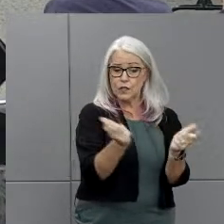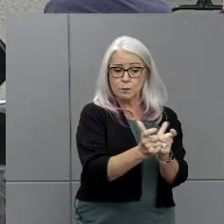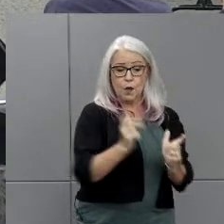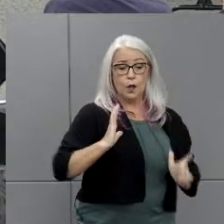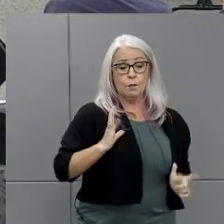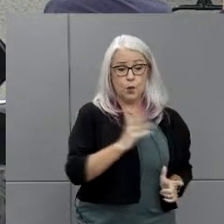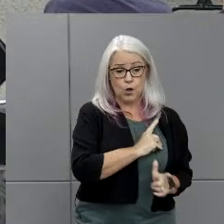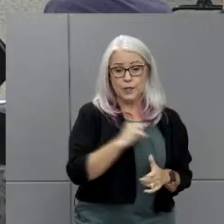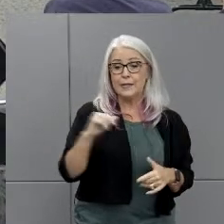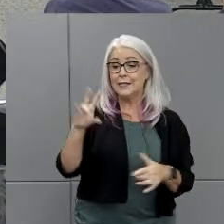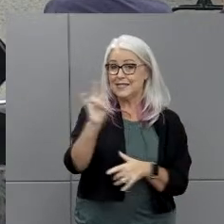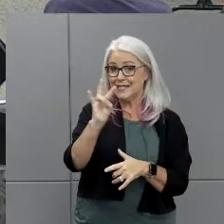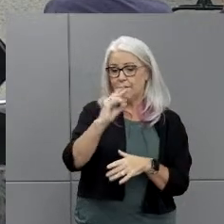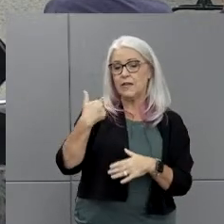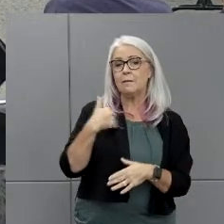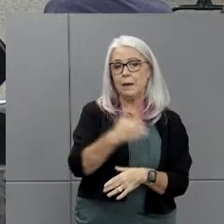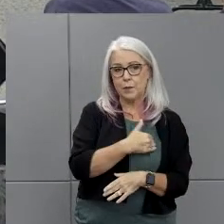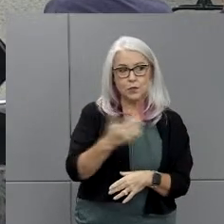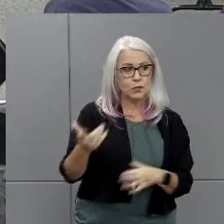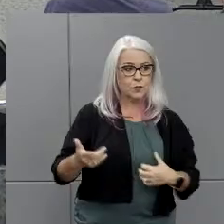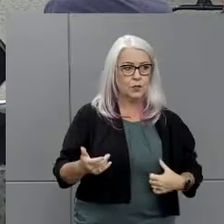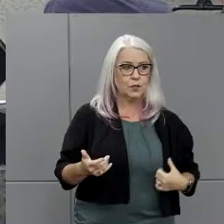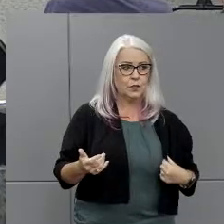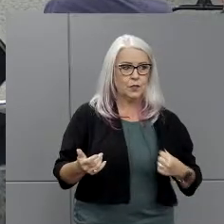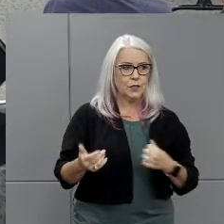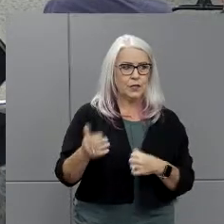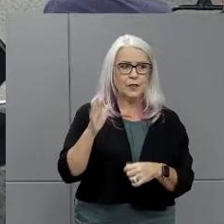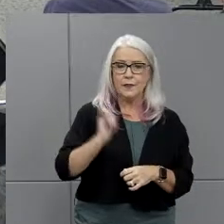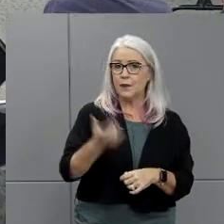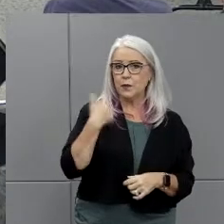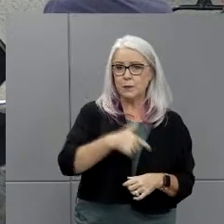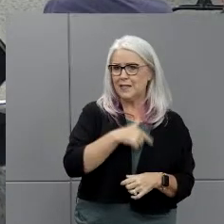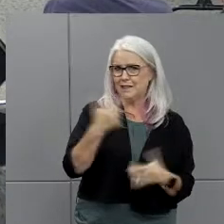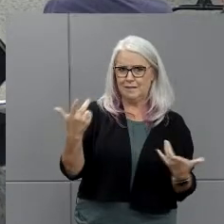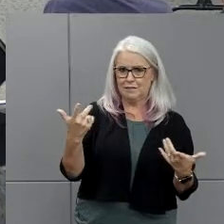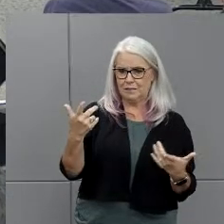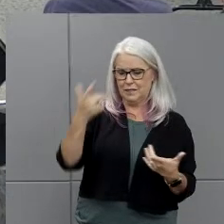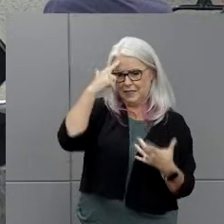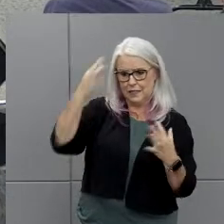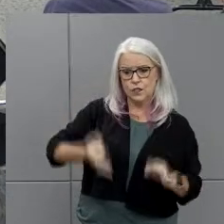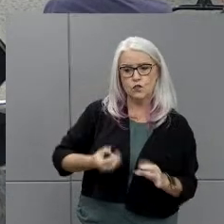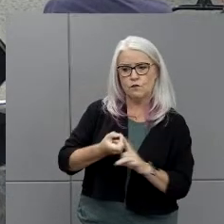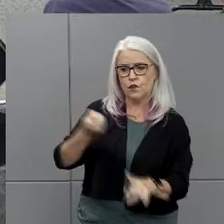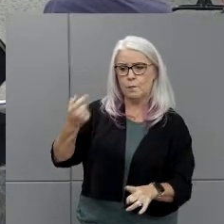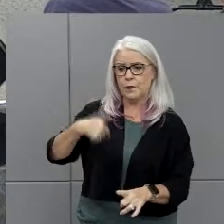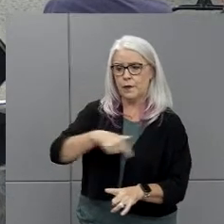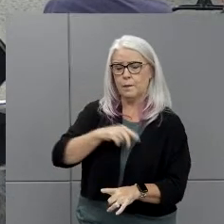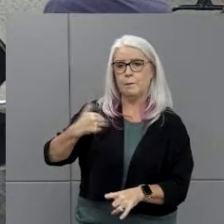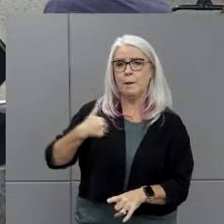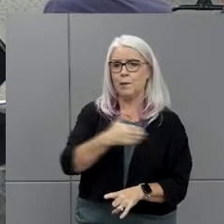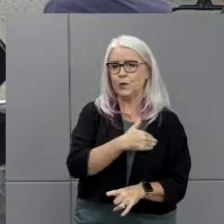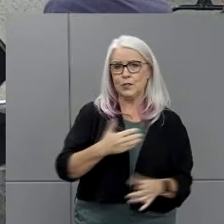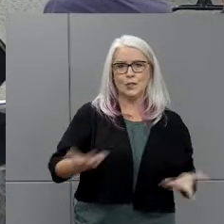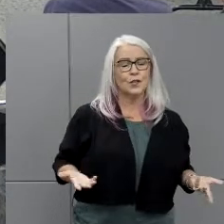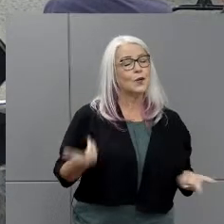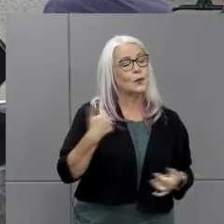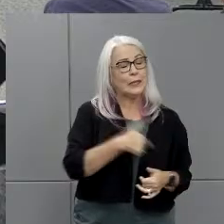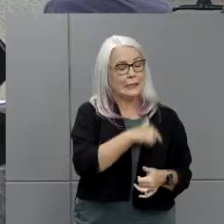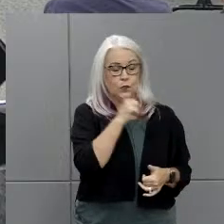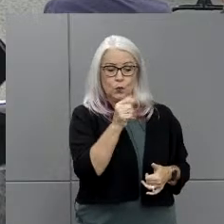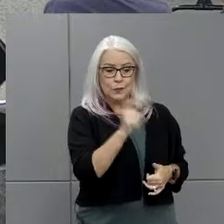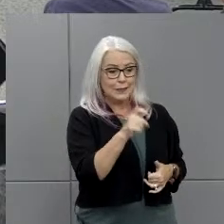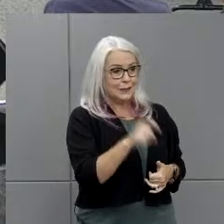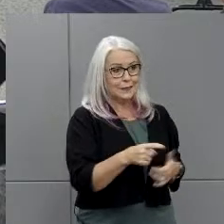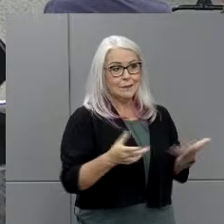would be it, 7 members. That would be up to the members who've never made a decision whether we're a small board. You don't need to